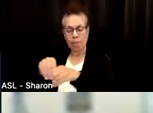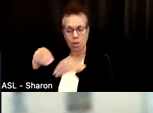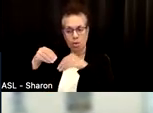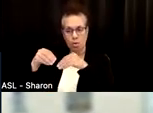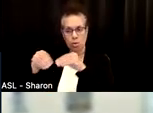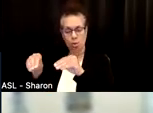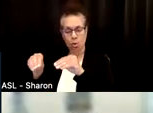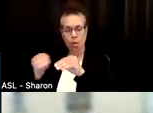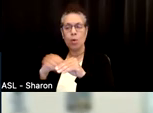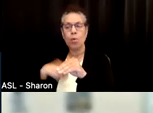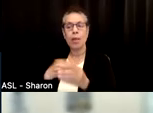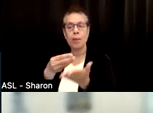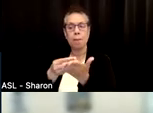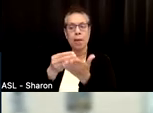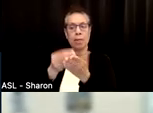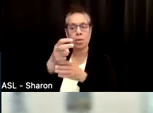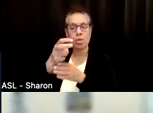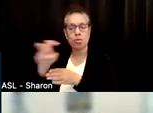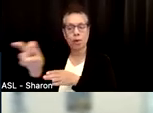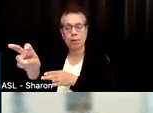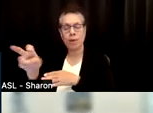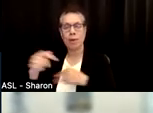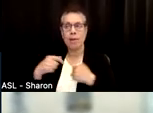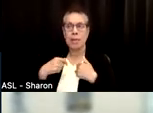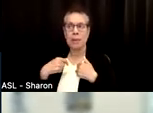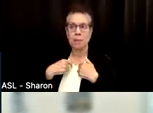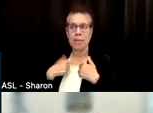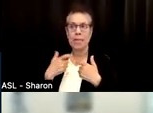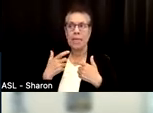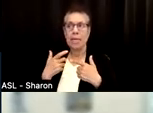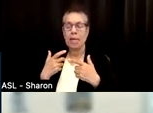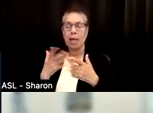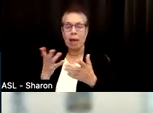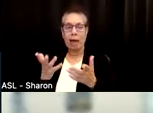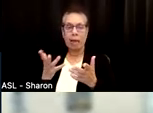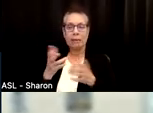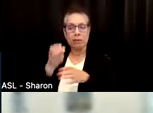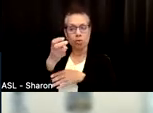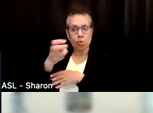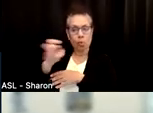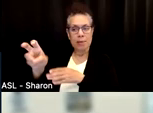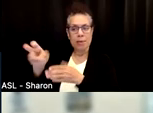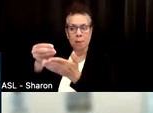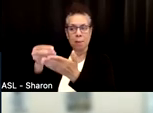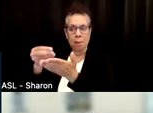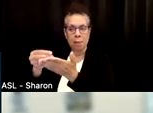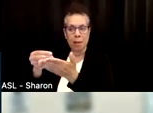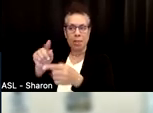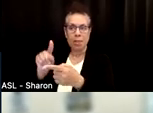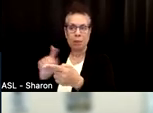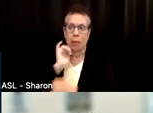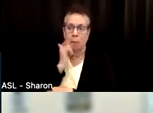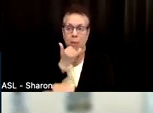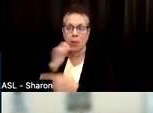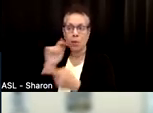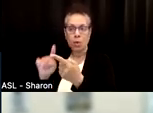money to Mexico because I was a victim of fraud. Now I'm paying my boss month to month until I get to the sum of that money. That